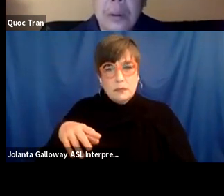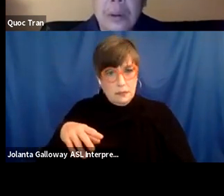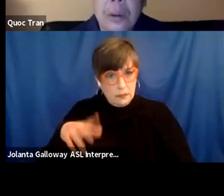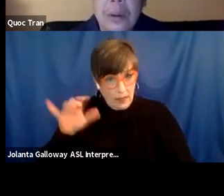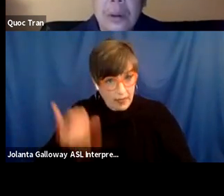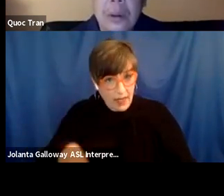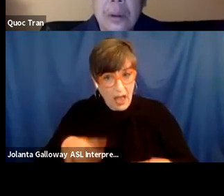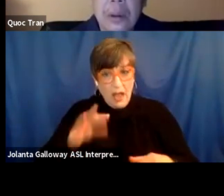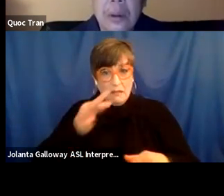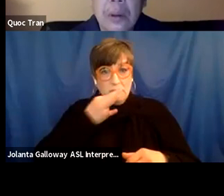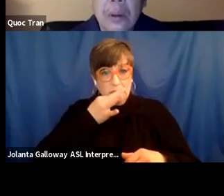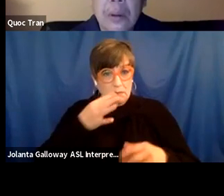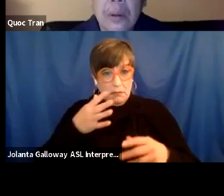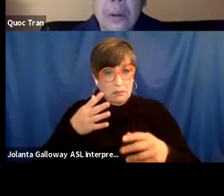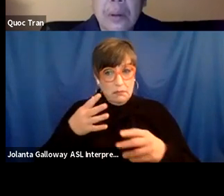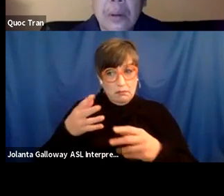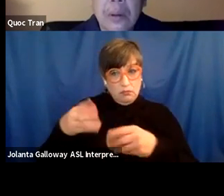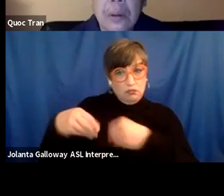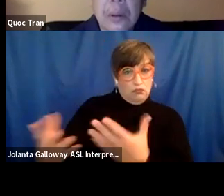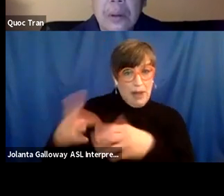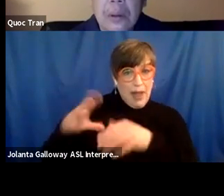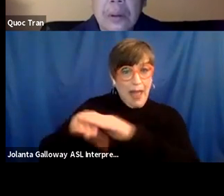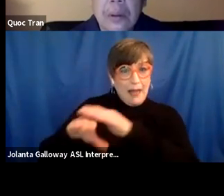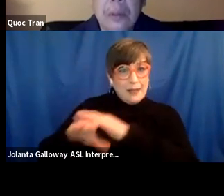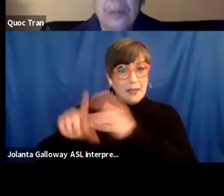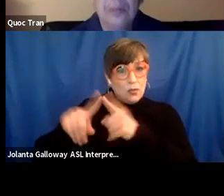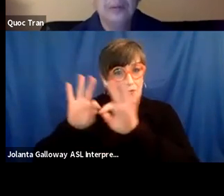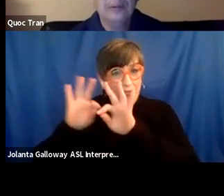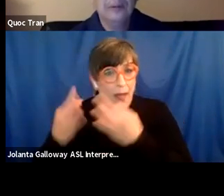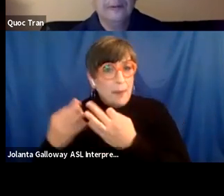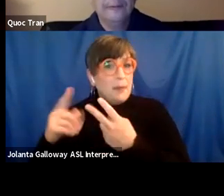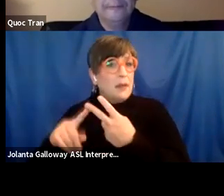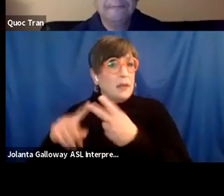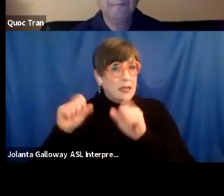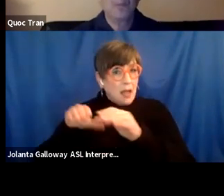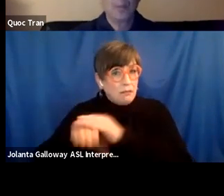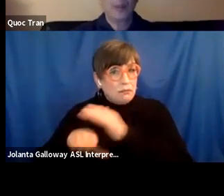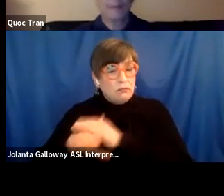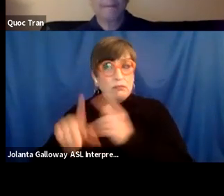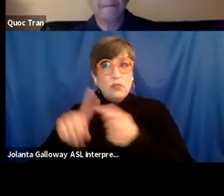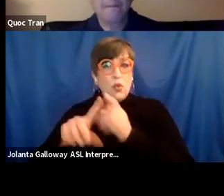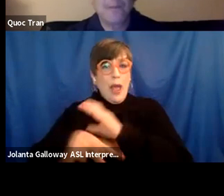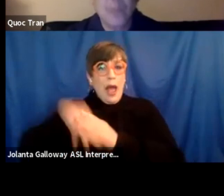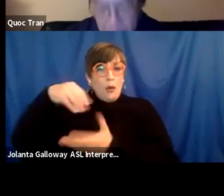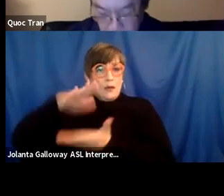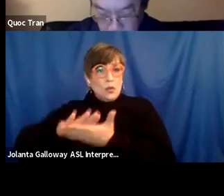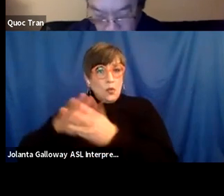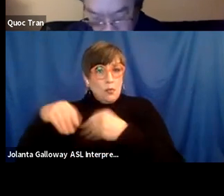interacts with families or with out-of-school time providers. Is there anything of that nature, or is that